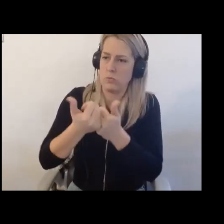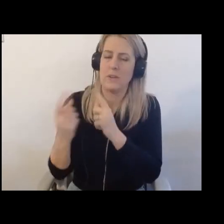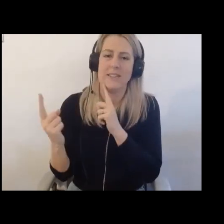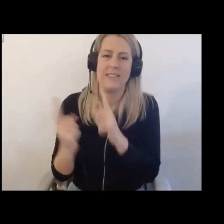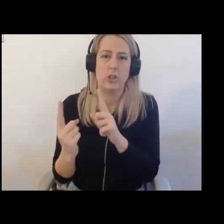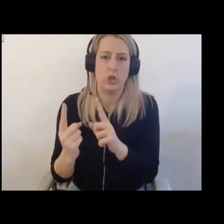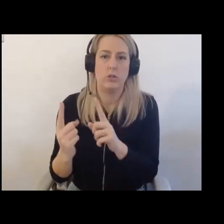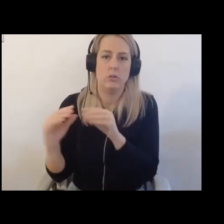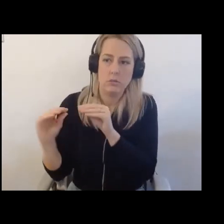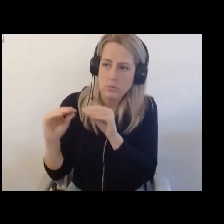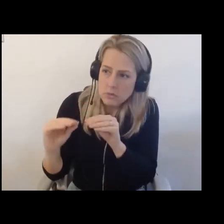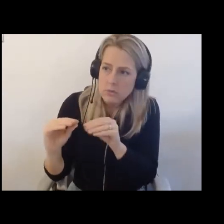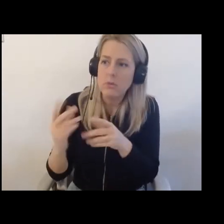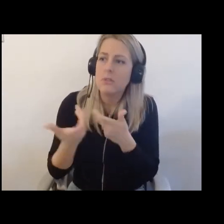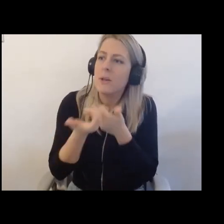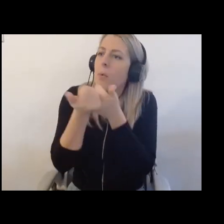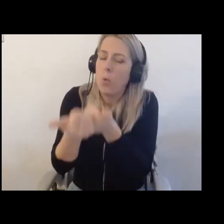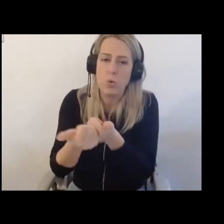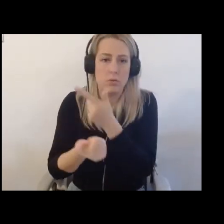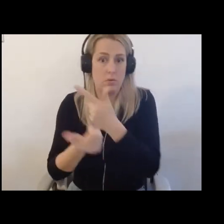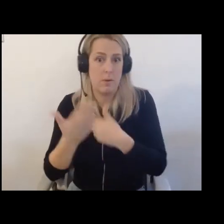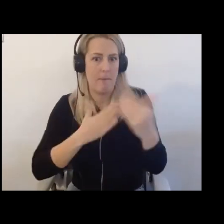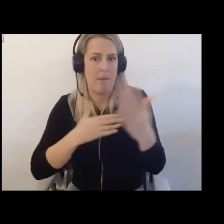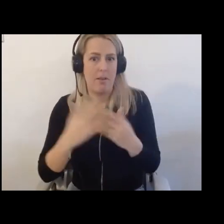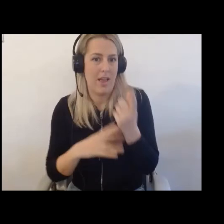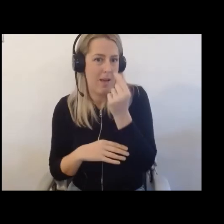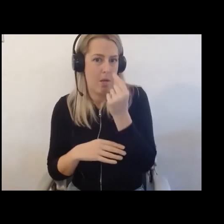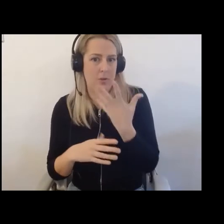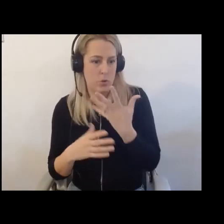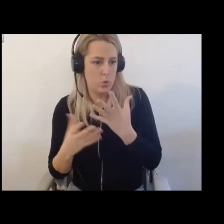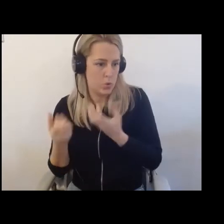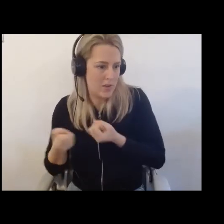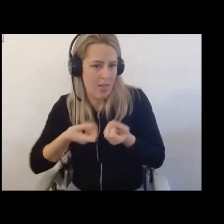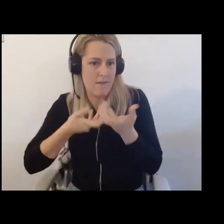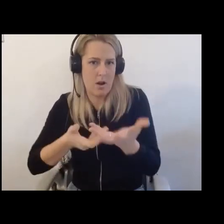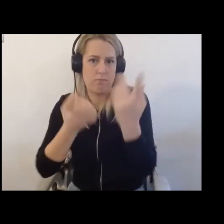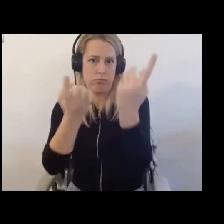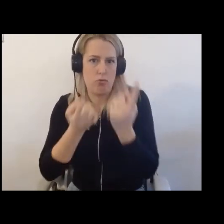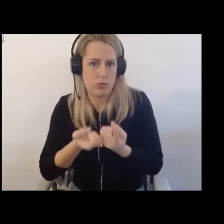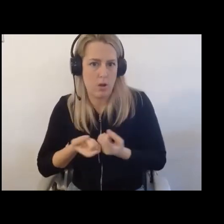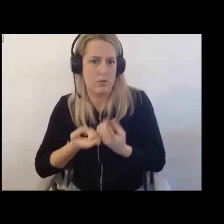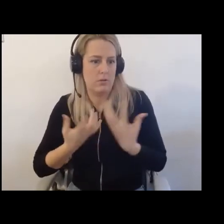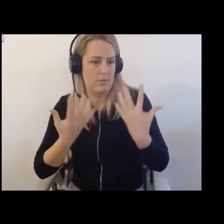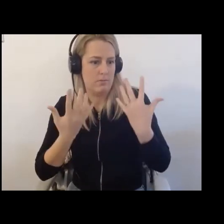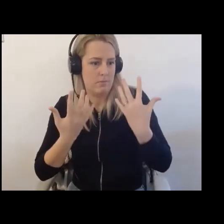addition to supporting teachers, building their capacity. It means investing in the development